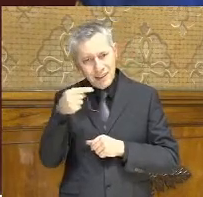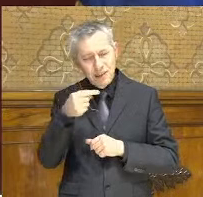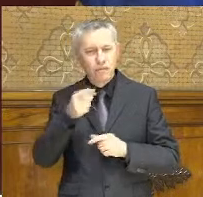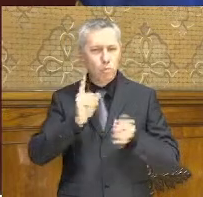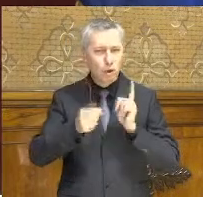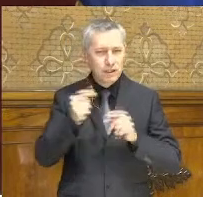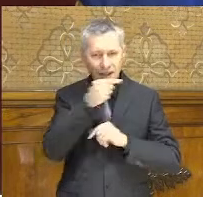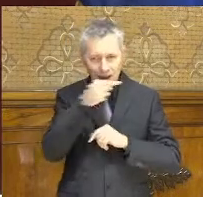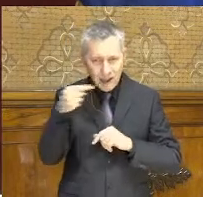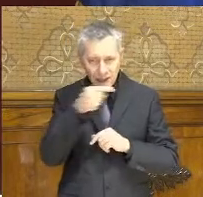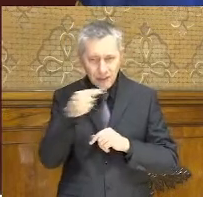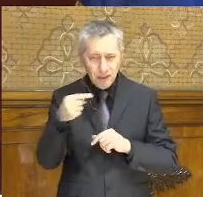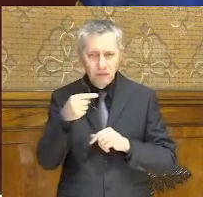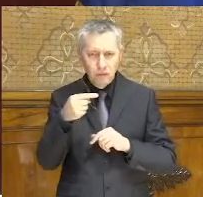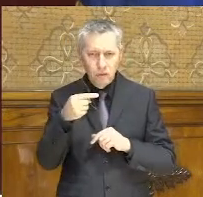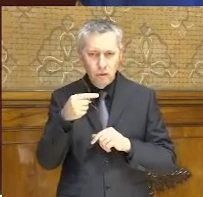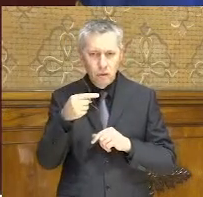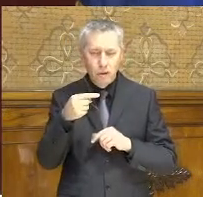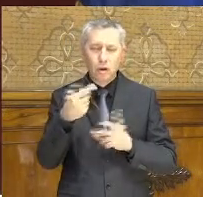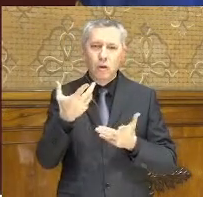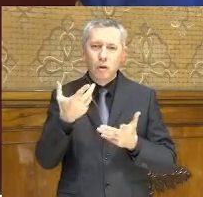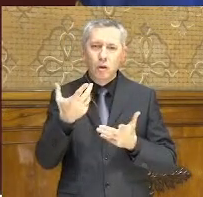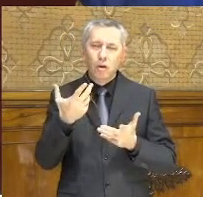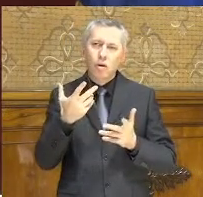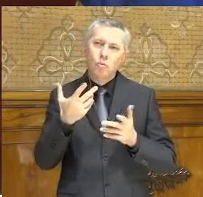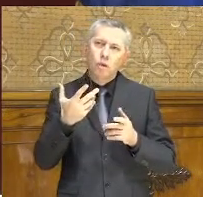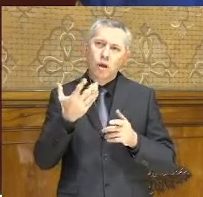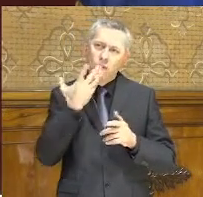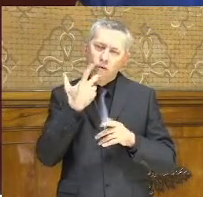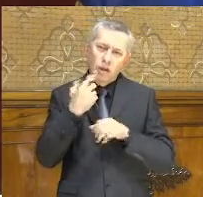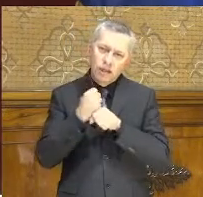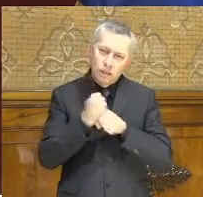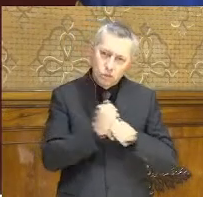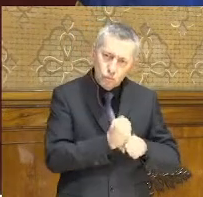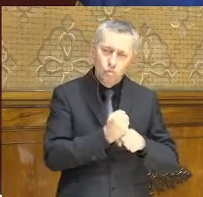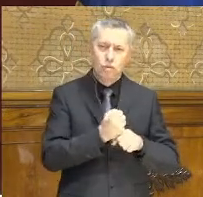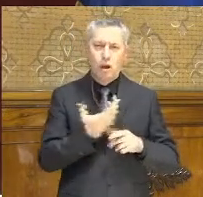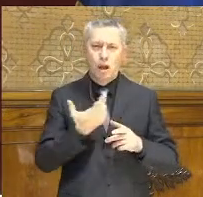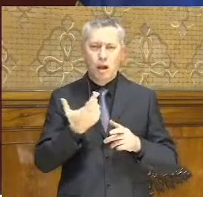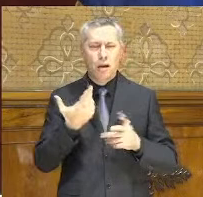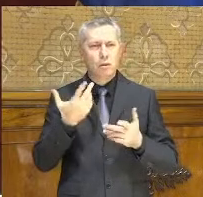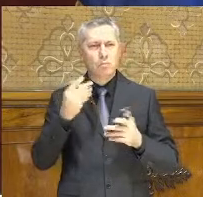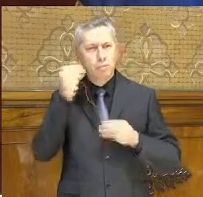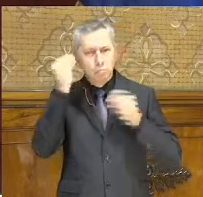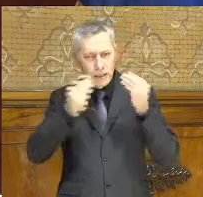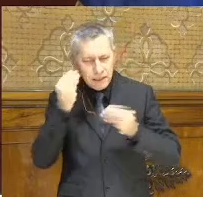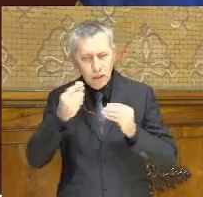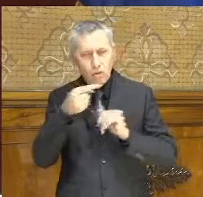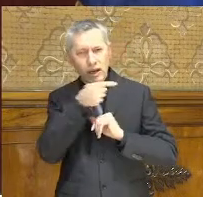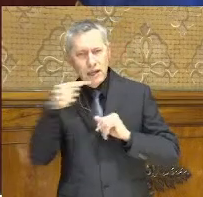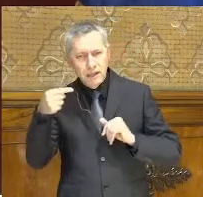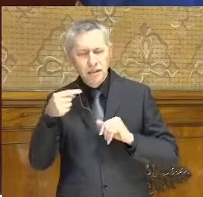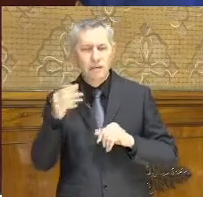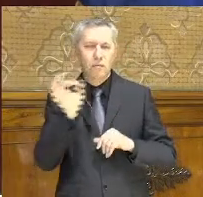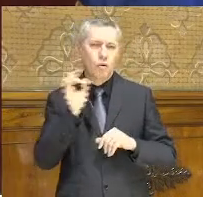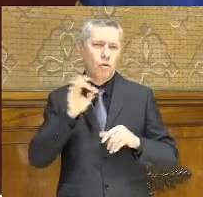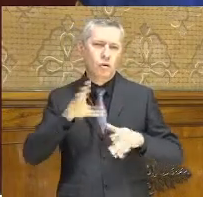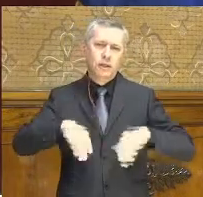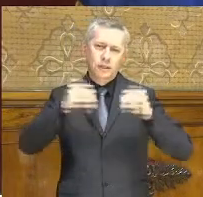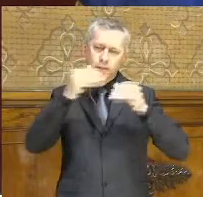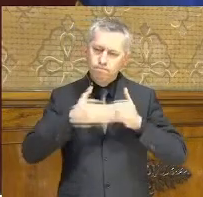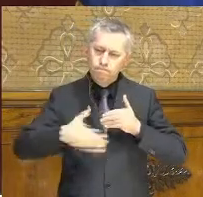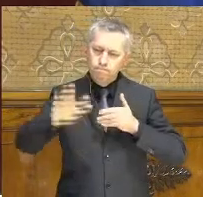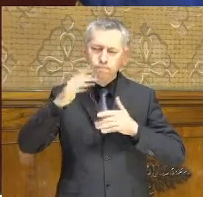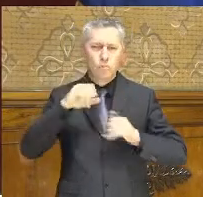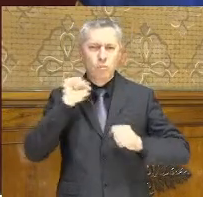that institutionalizes and indeed inaugurates black struggles in the United